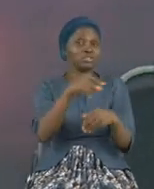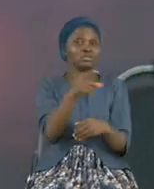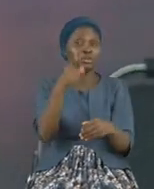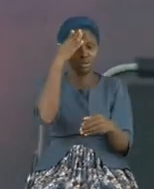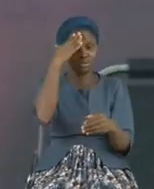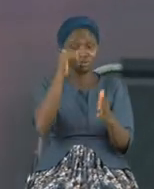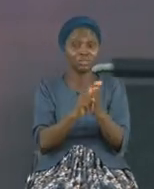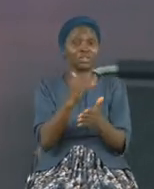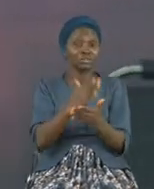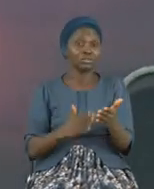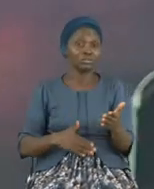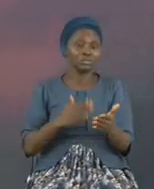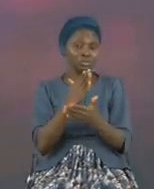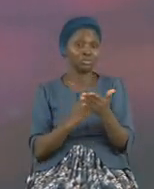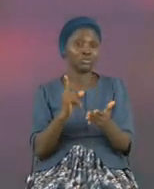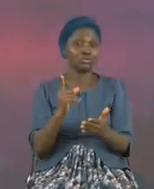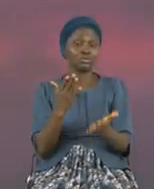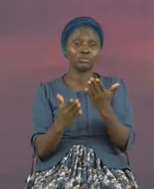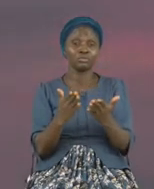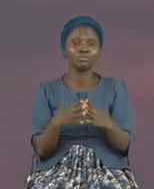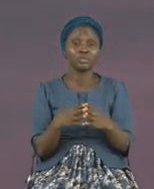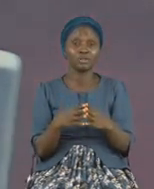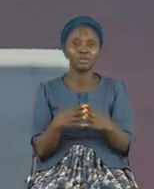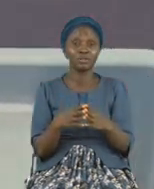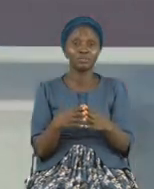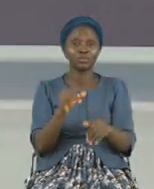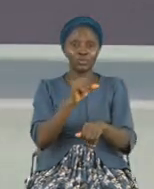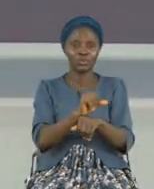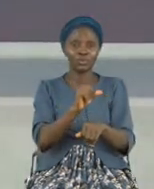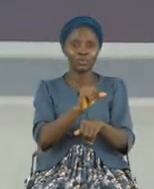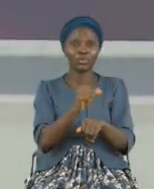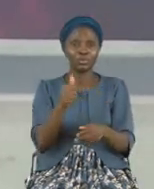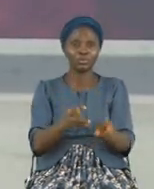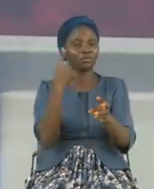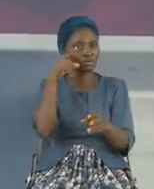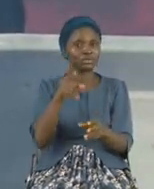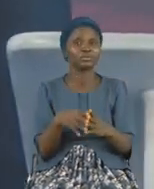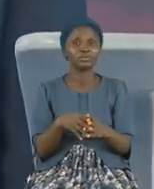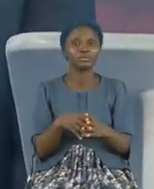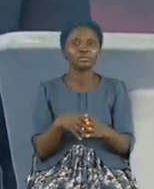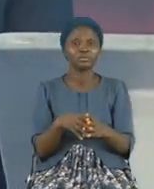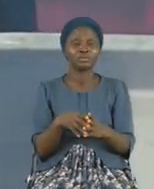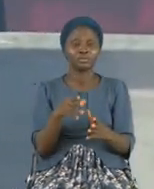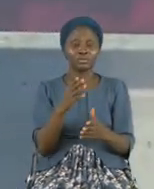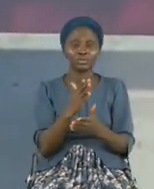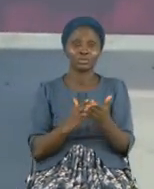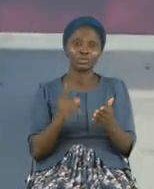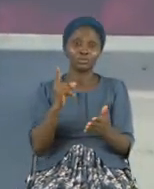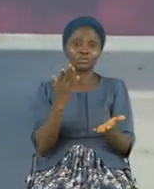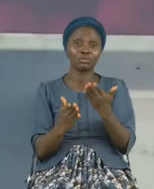you and say, you have become too serious since you went for